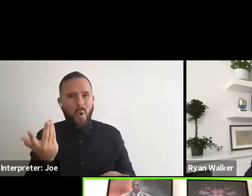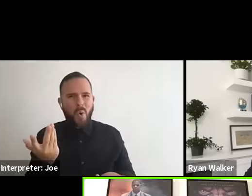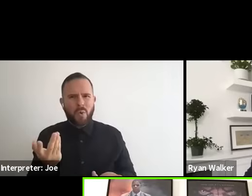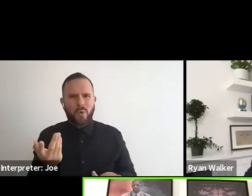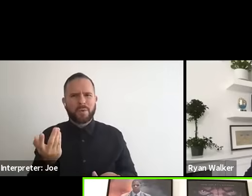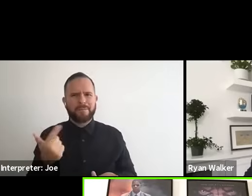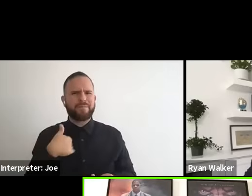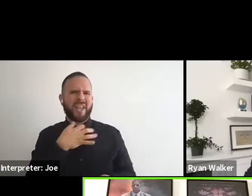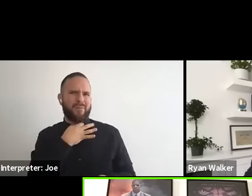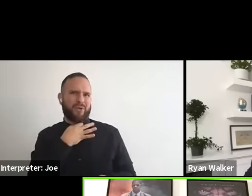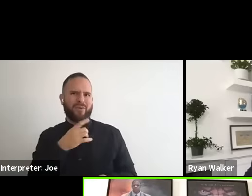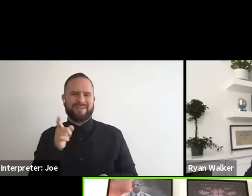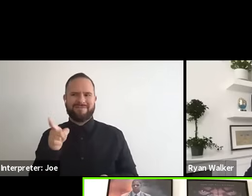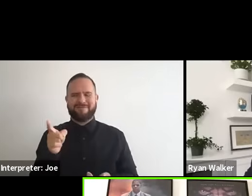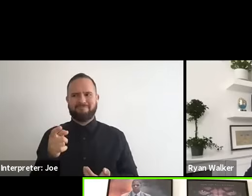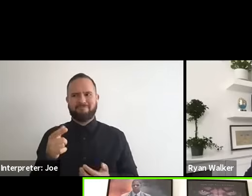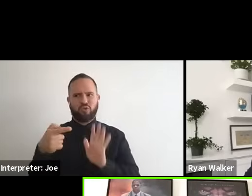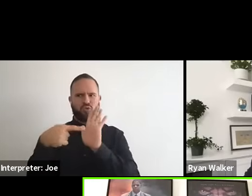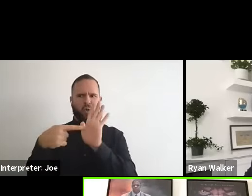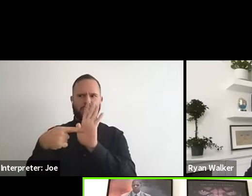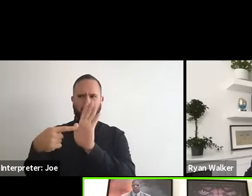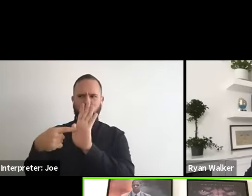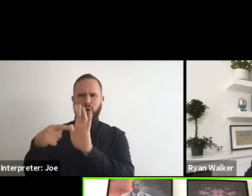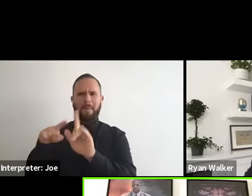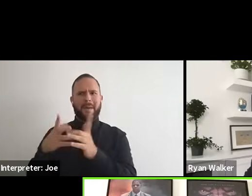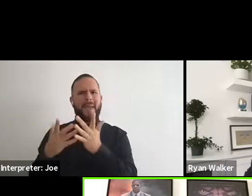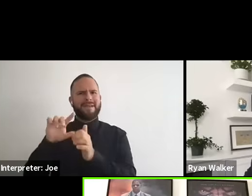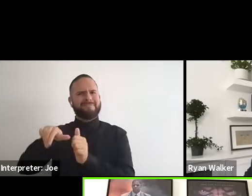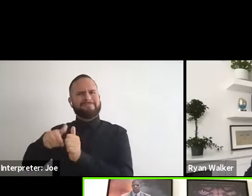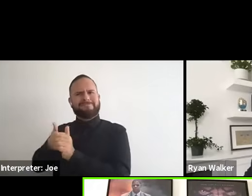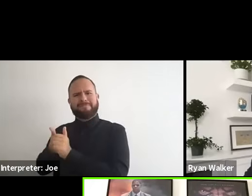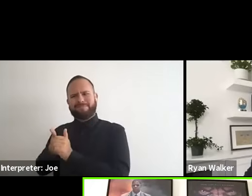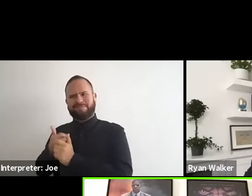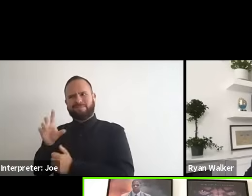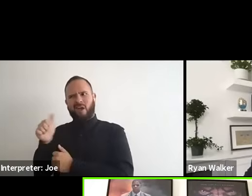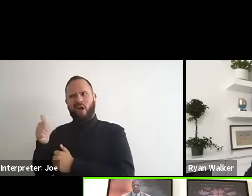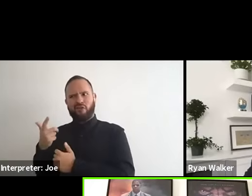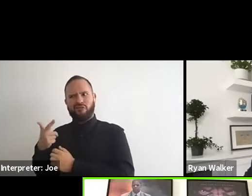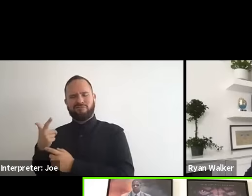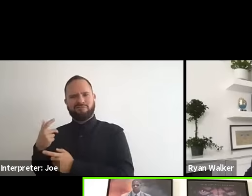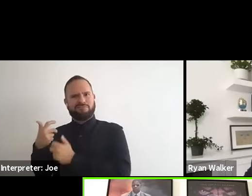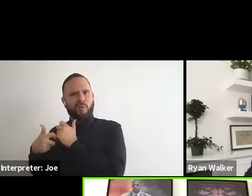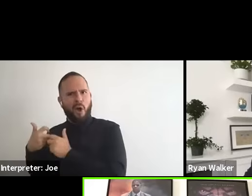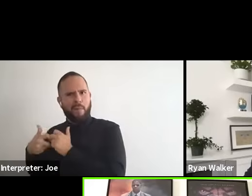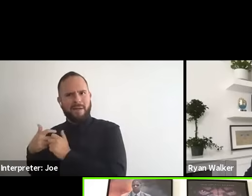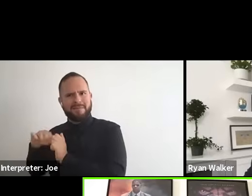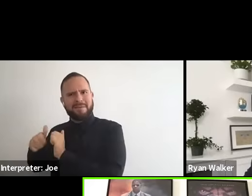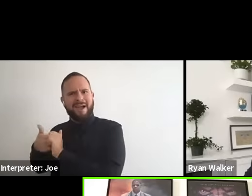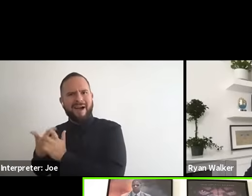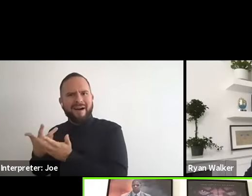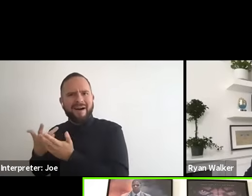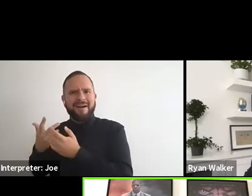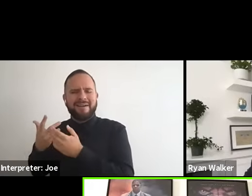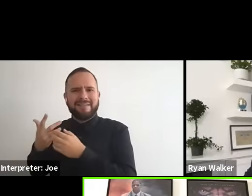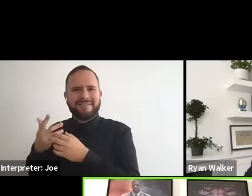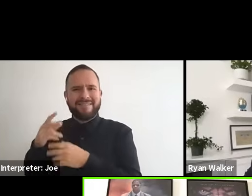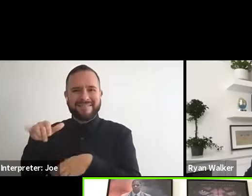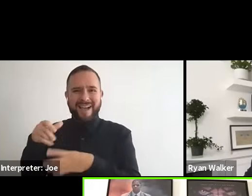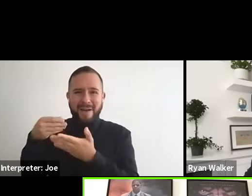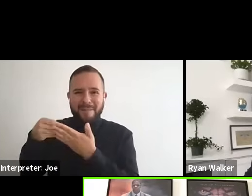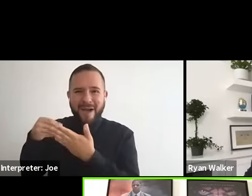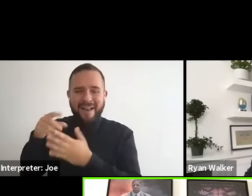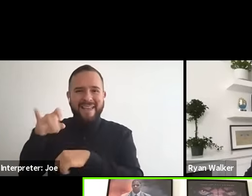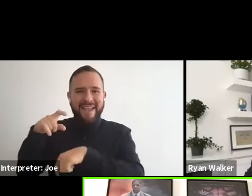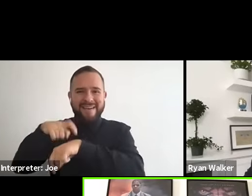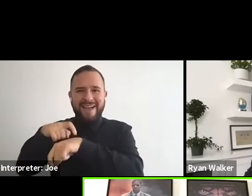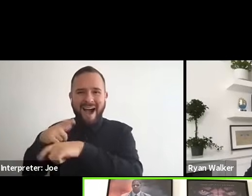going to be concerning? Is there another side of you that's going to, be a problem for the money and the time they're willing to put into you? And